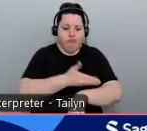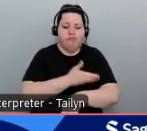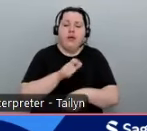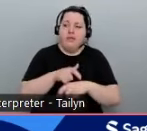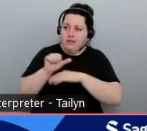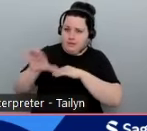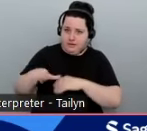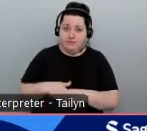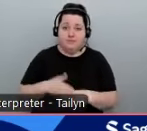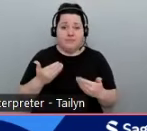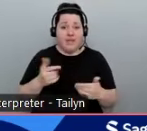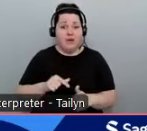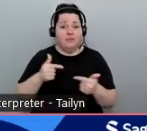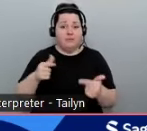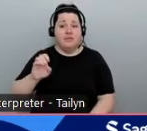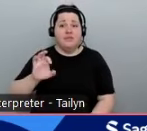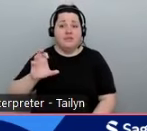Derek now.